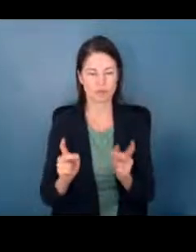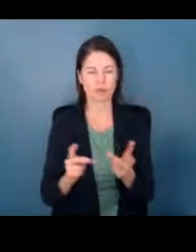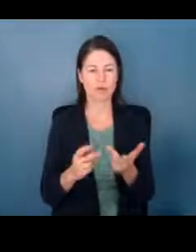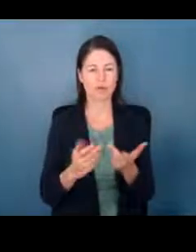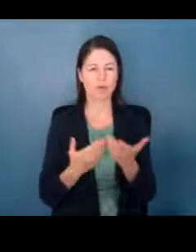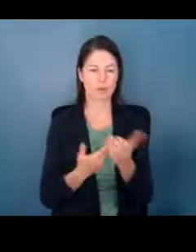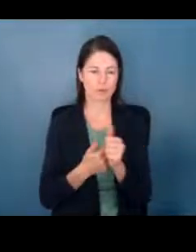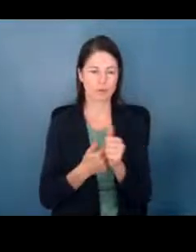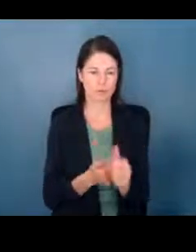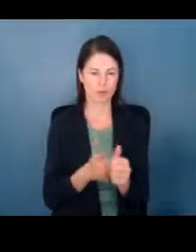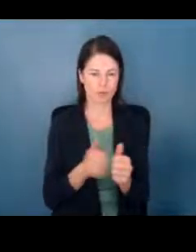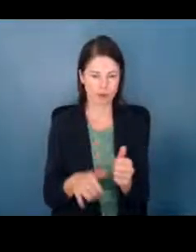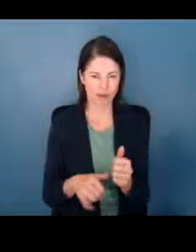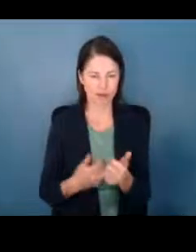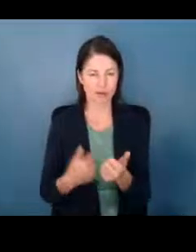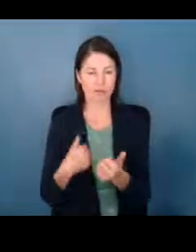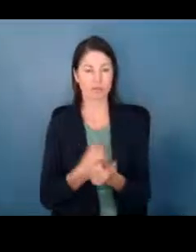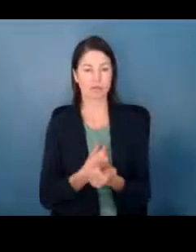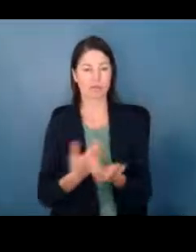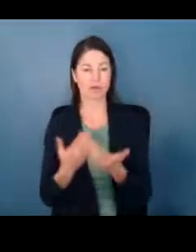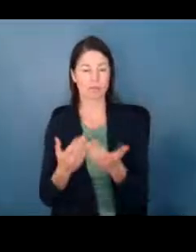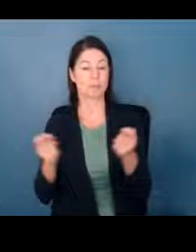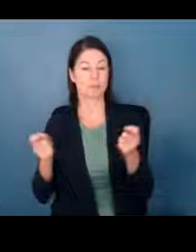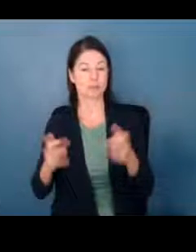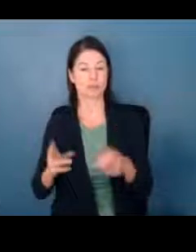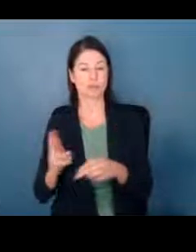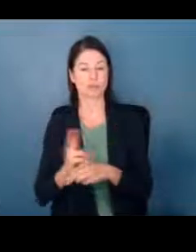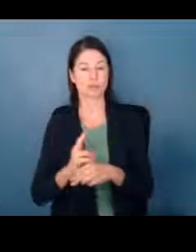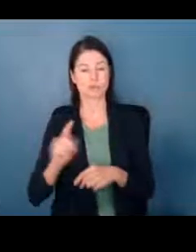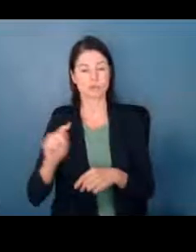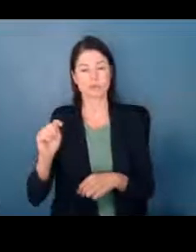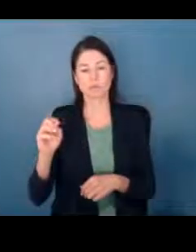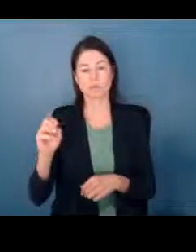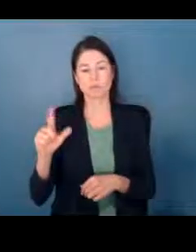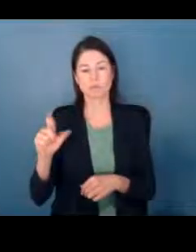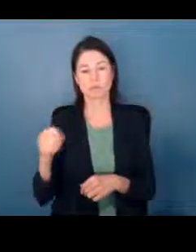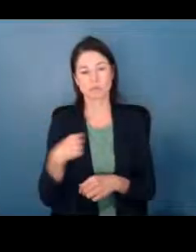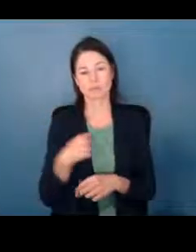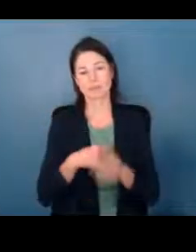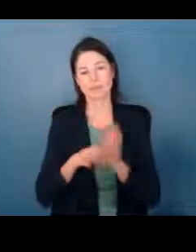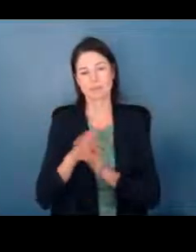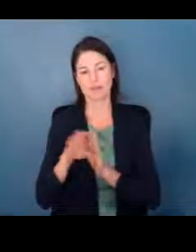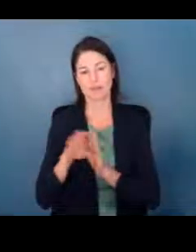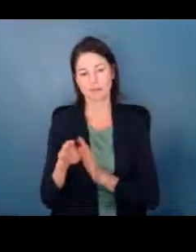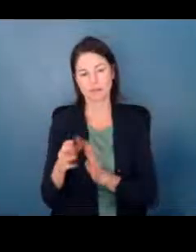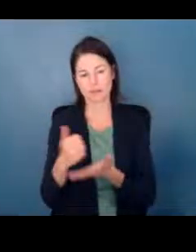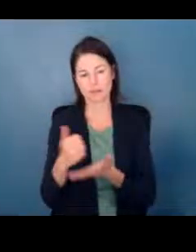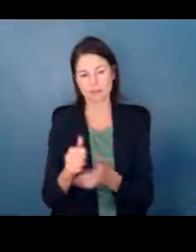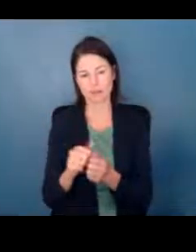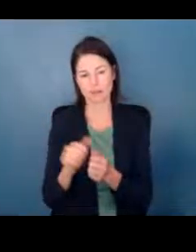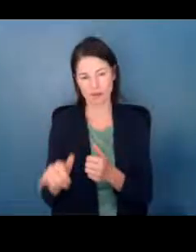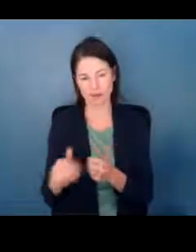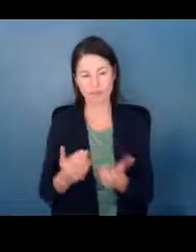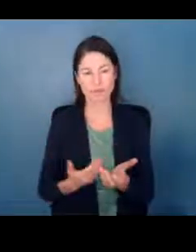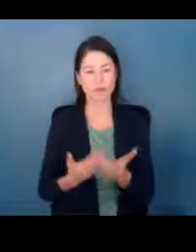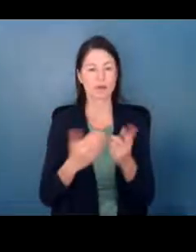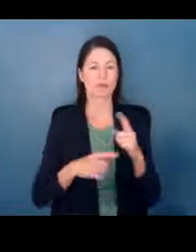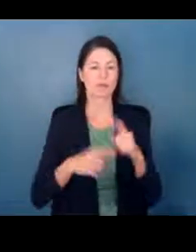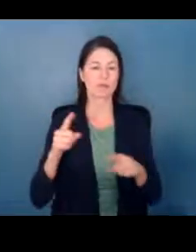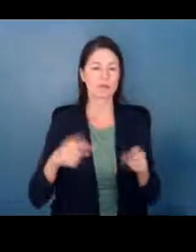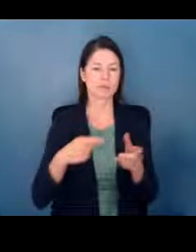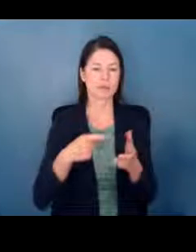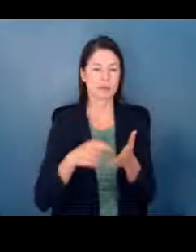recommending that managers use some of the tools we developed to help with that. We're recommending that various payment methods be offered